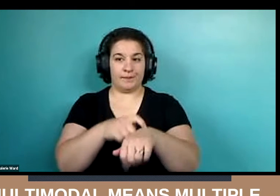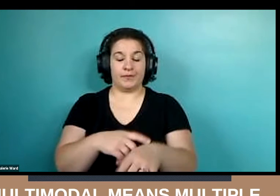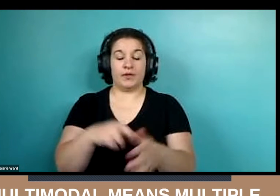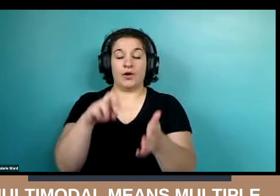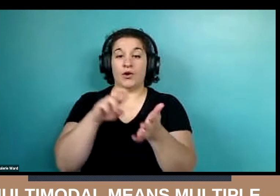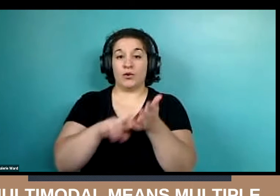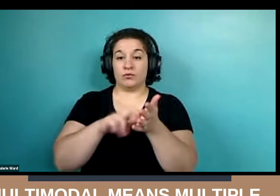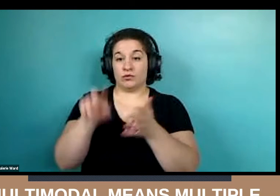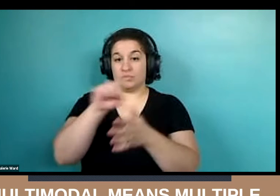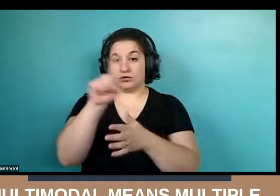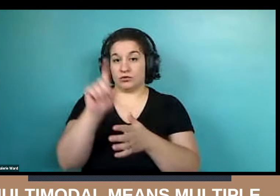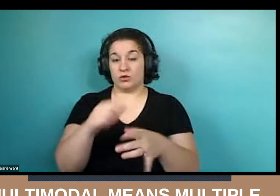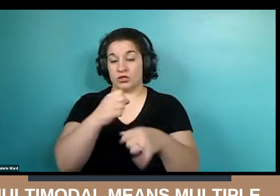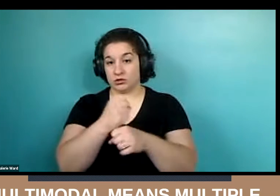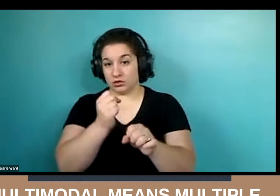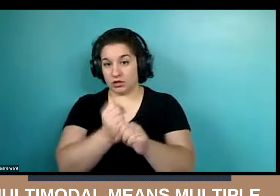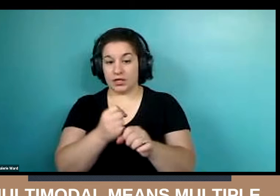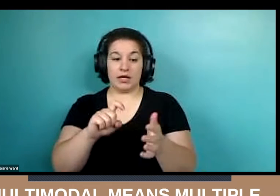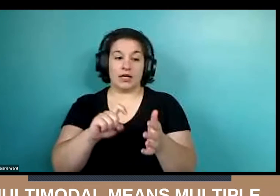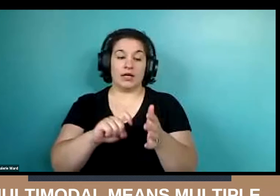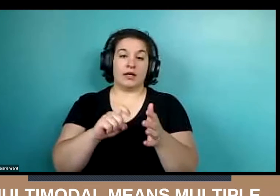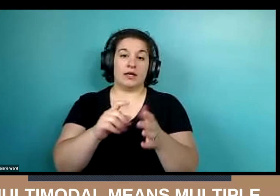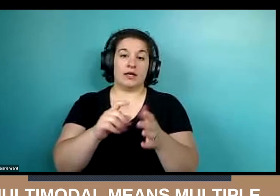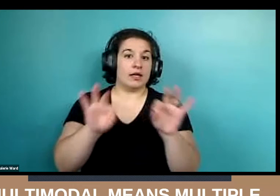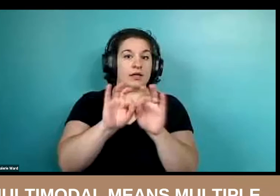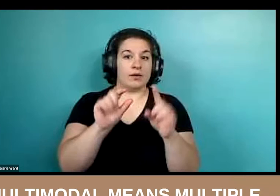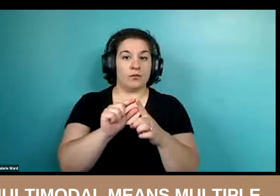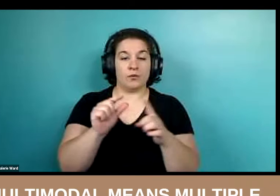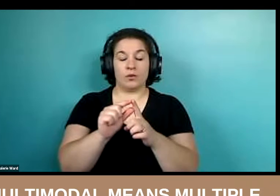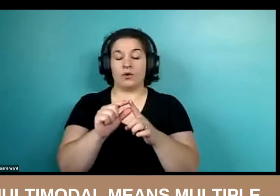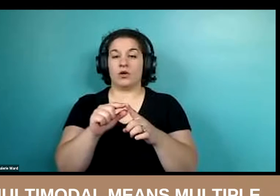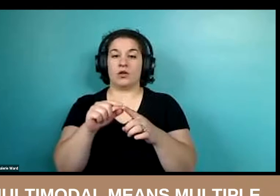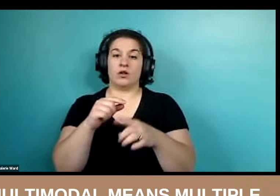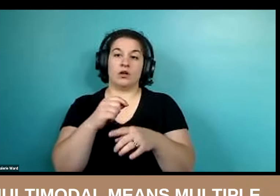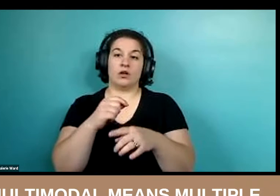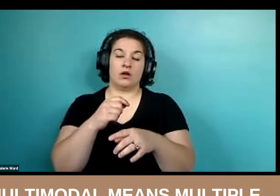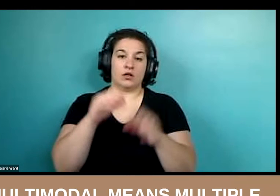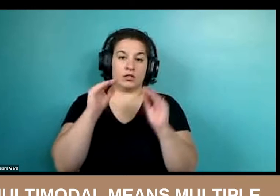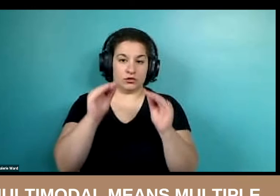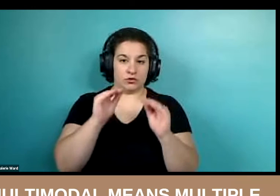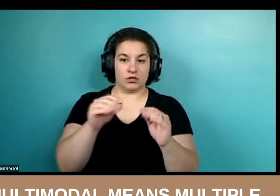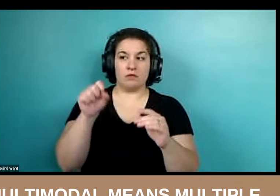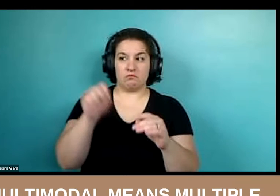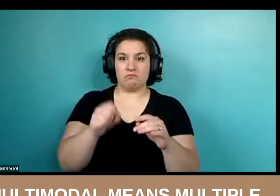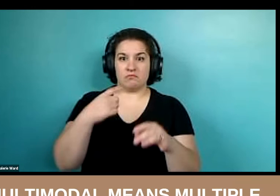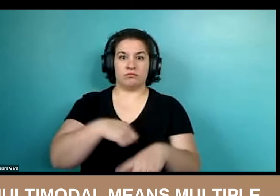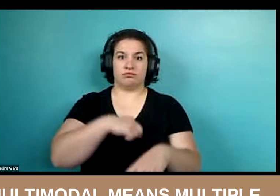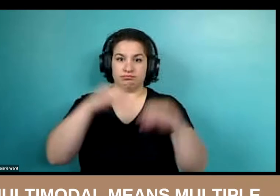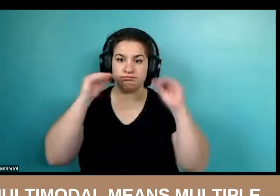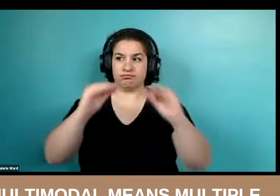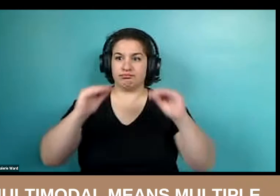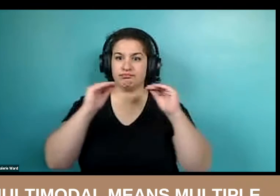and the keyword construction and the advanced keyword chart, yeah, we'll dedicate full weeks to this, but